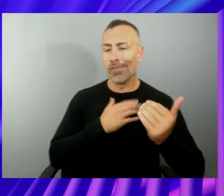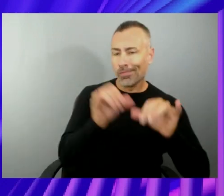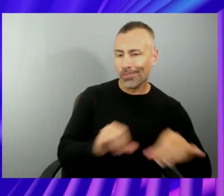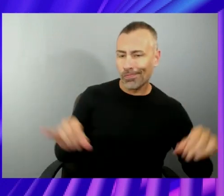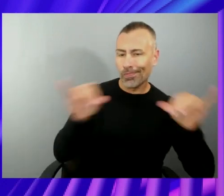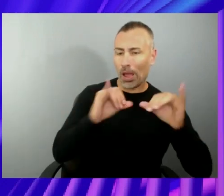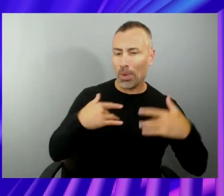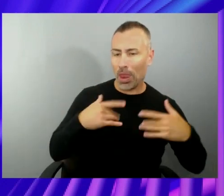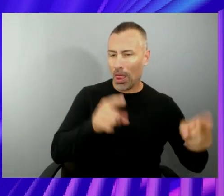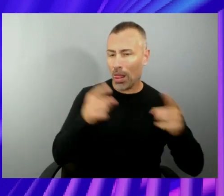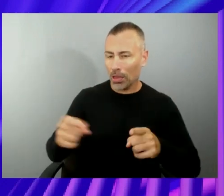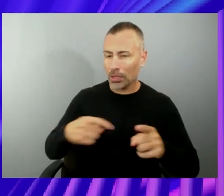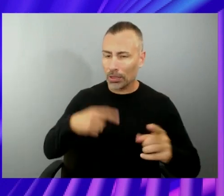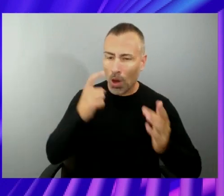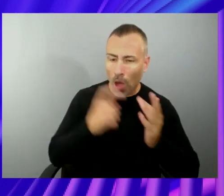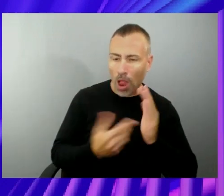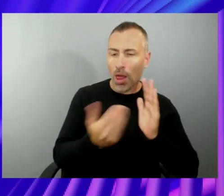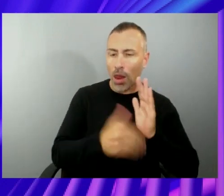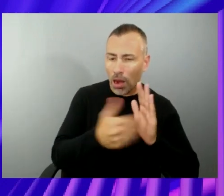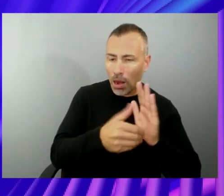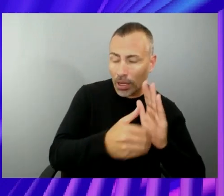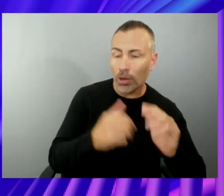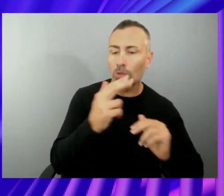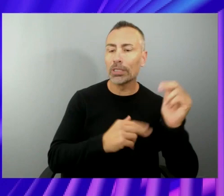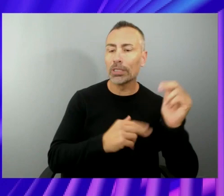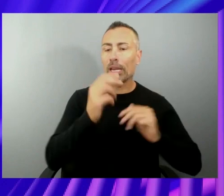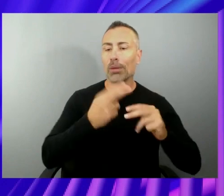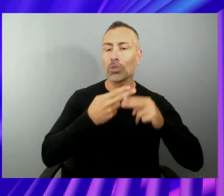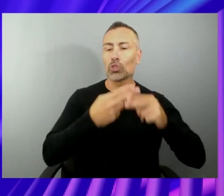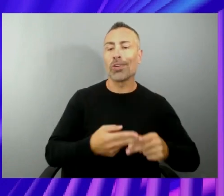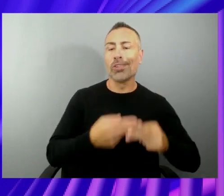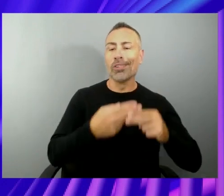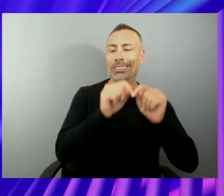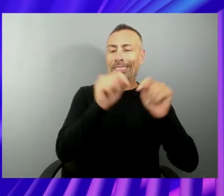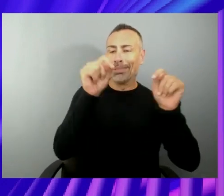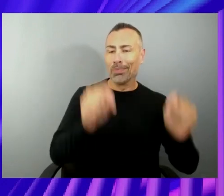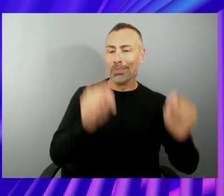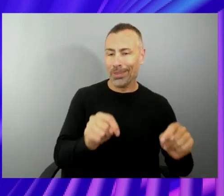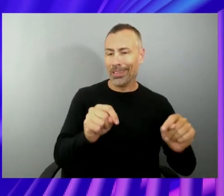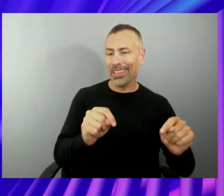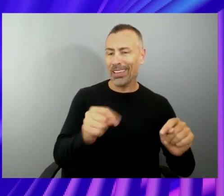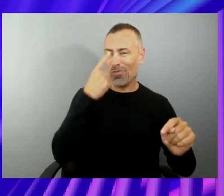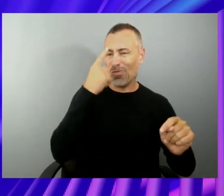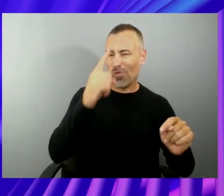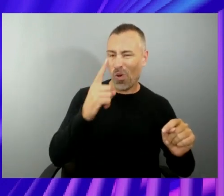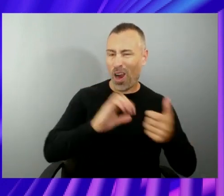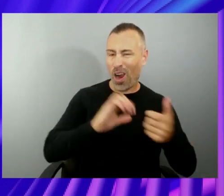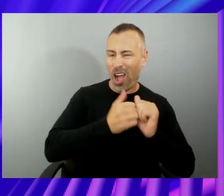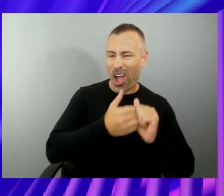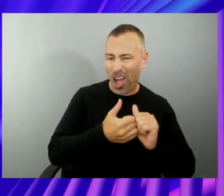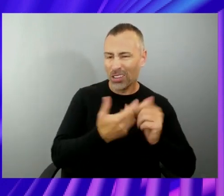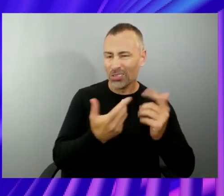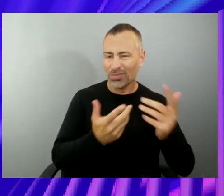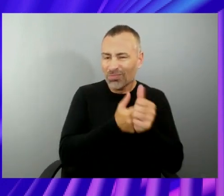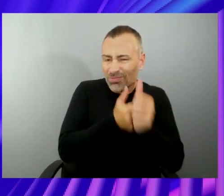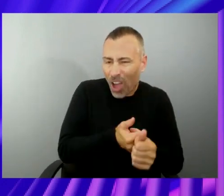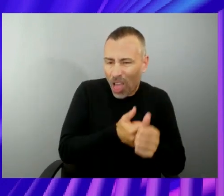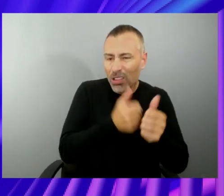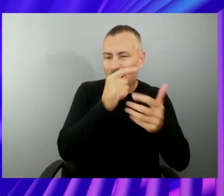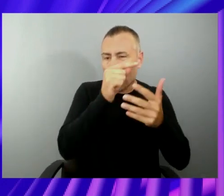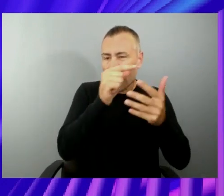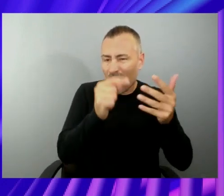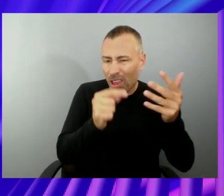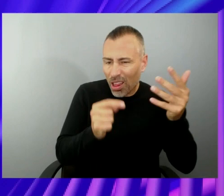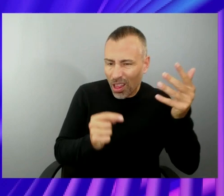we built the playbook templates for customers that they can use to kind of to form around their own